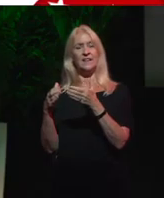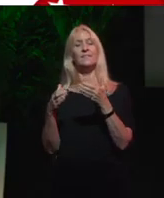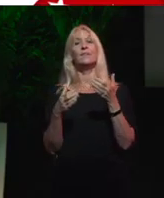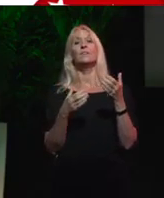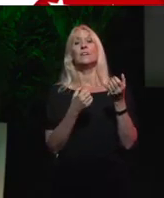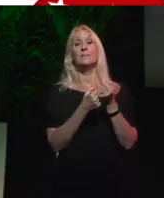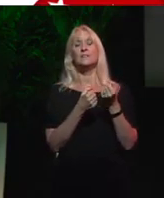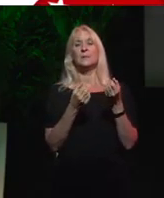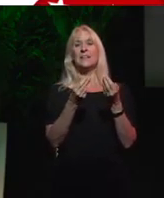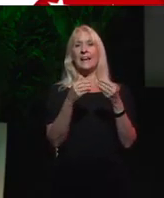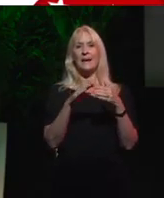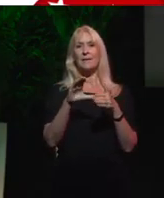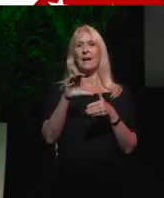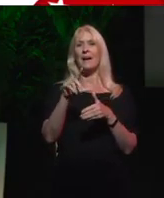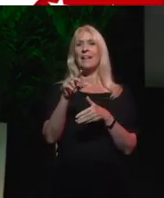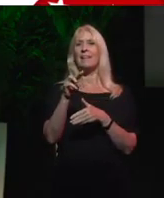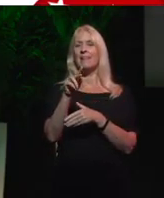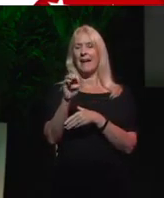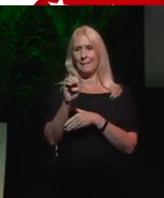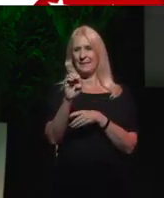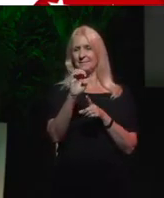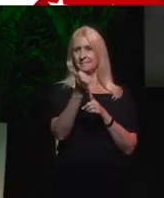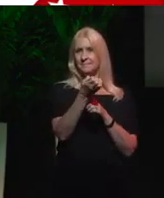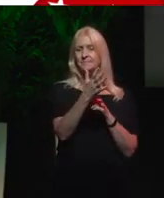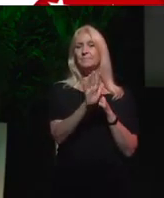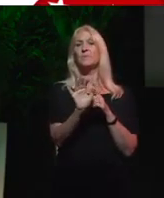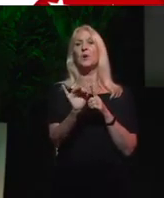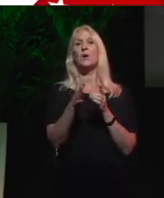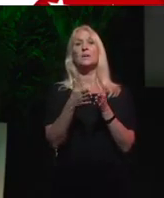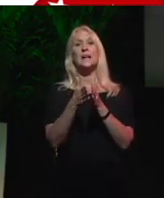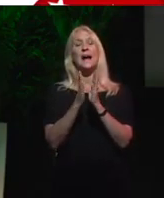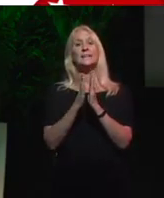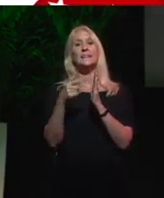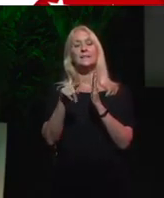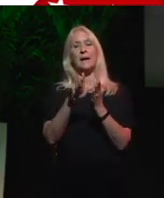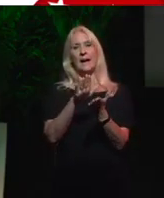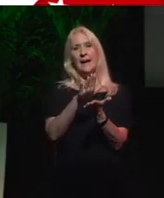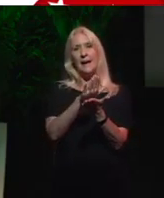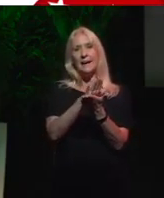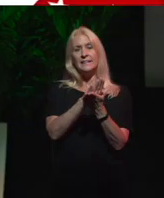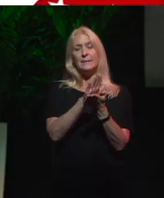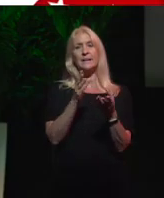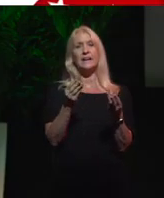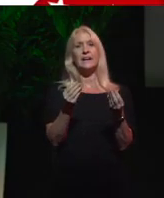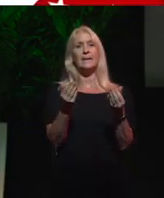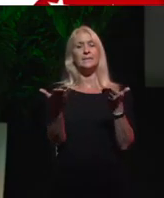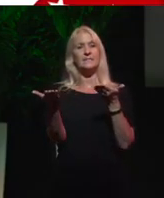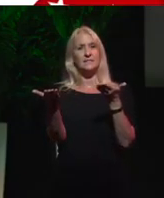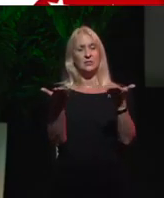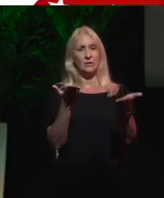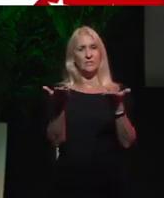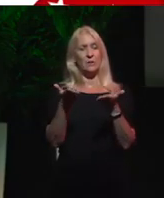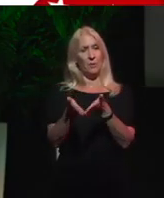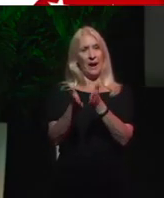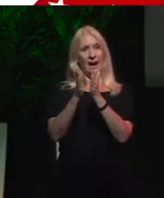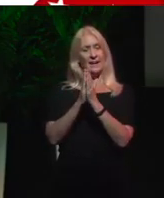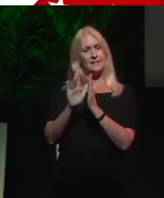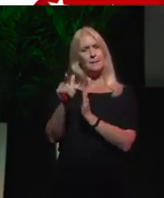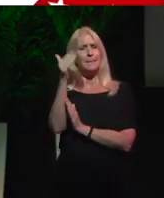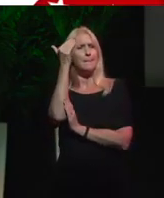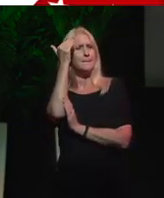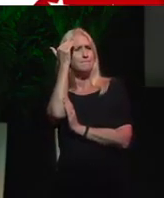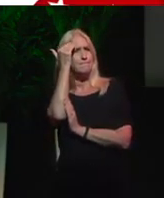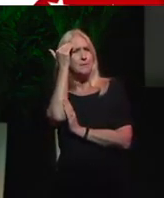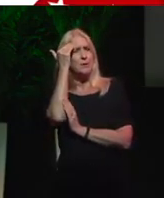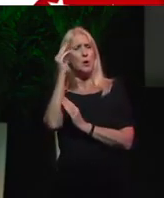have the campus climate item set. We are also asking them about academic and campus services, so we're asking about their awareness,